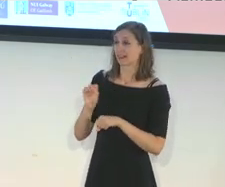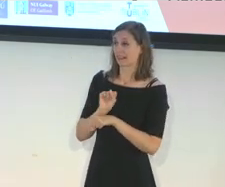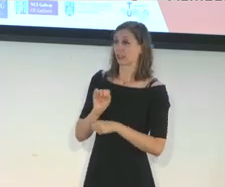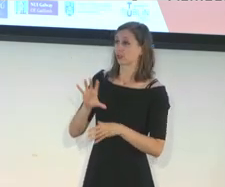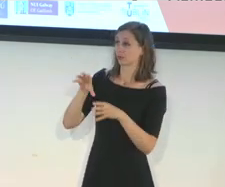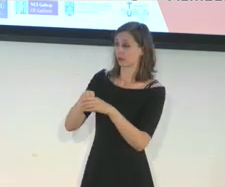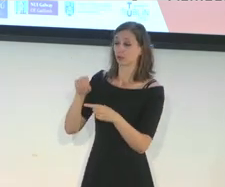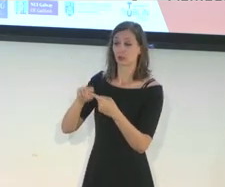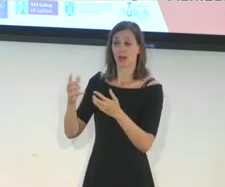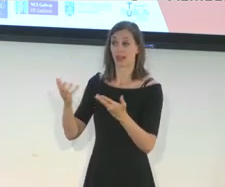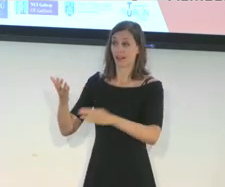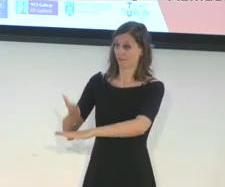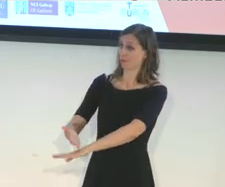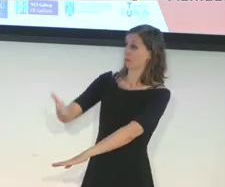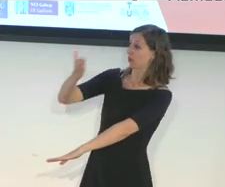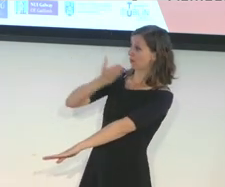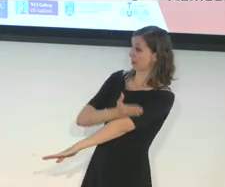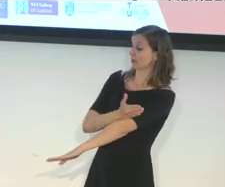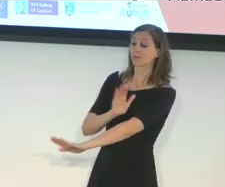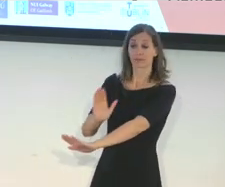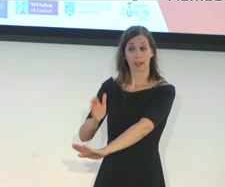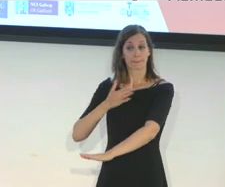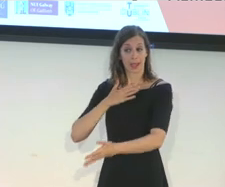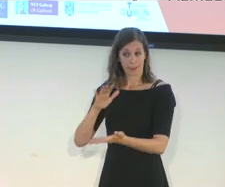LR improving. In fact, in my paper, which